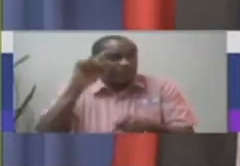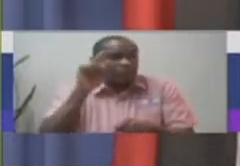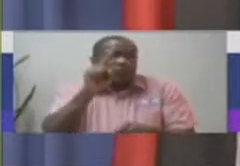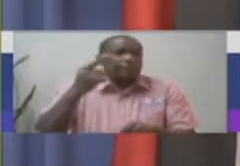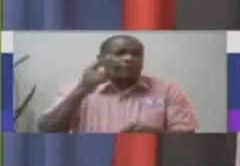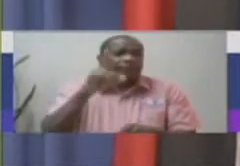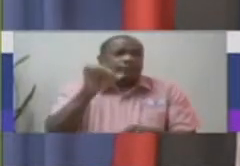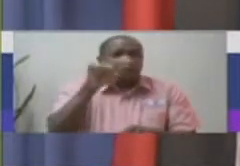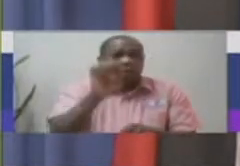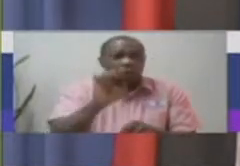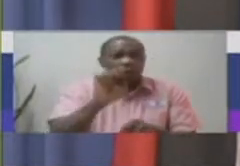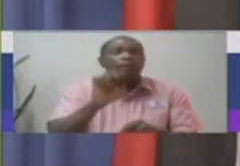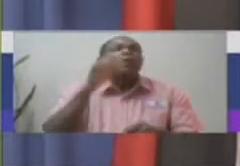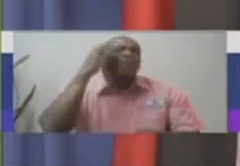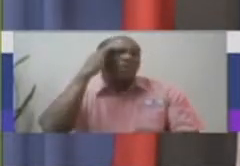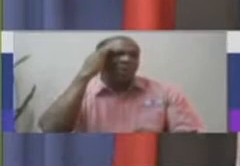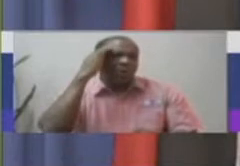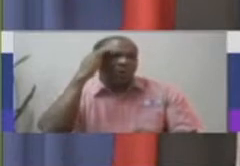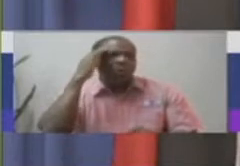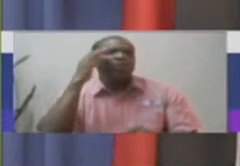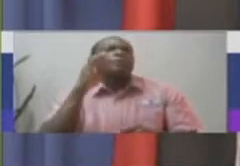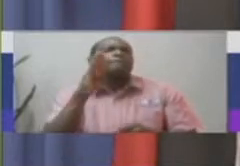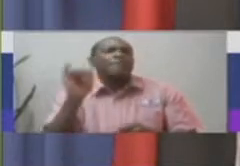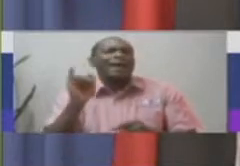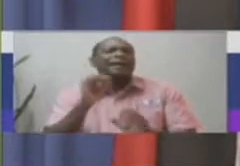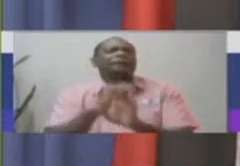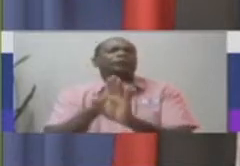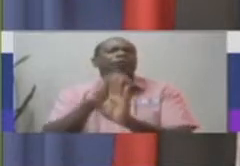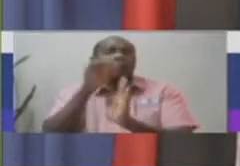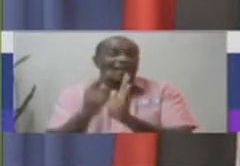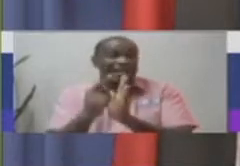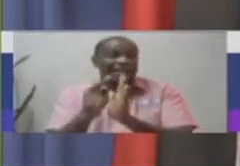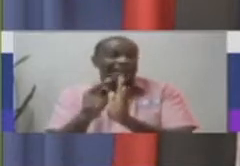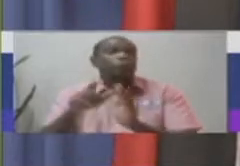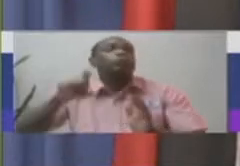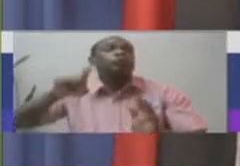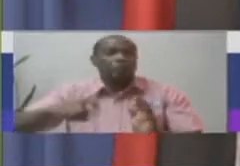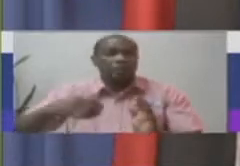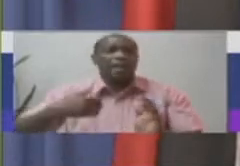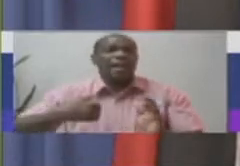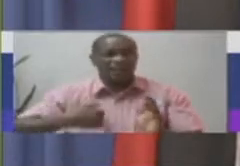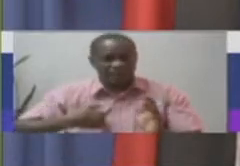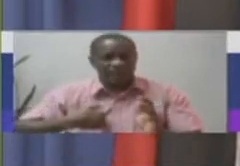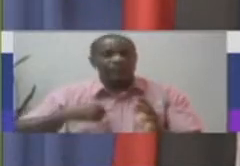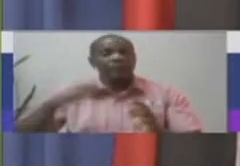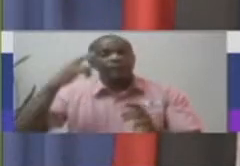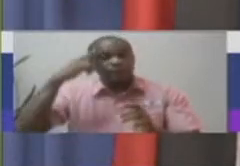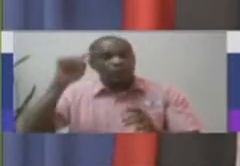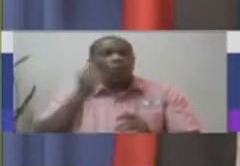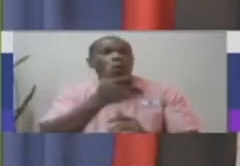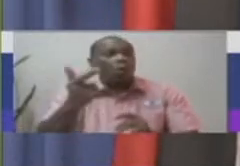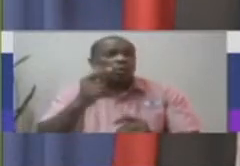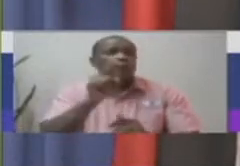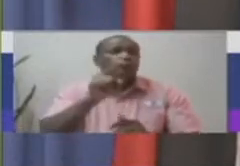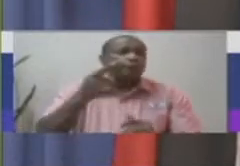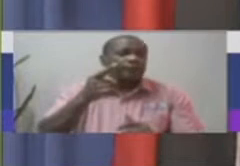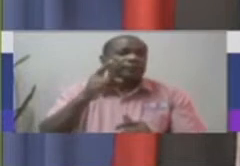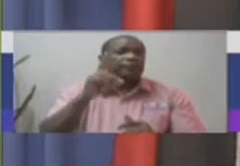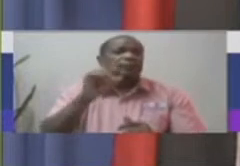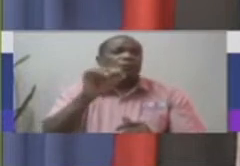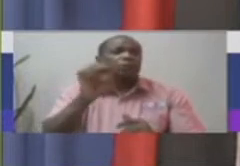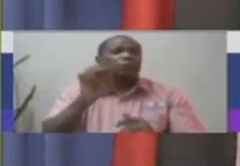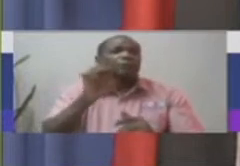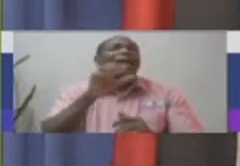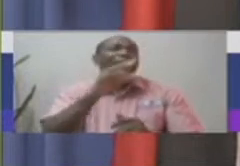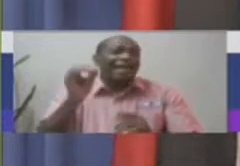activities and logistics working to suit, we should have vaccines in hand to continue the first dose. And we